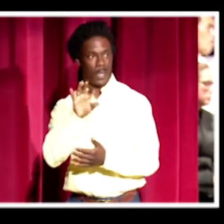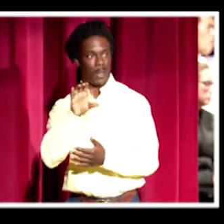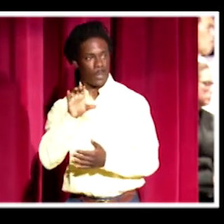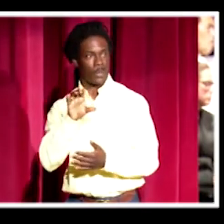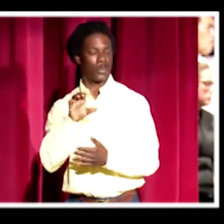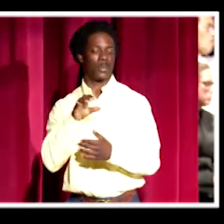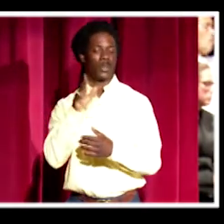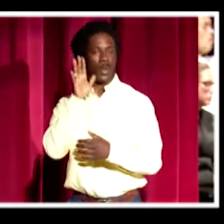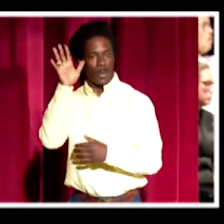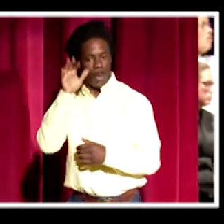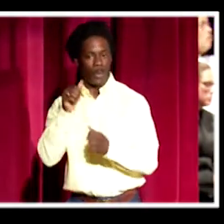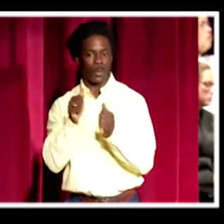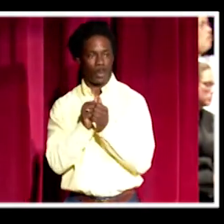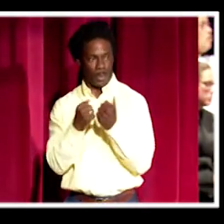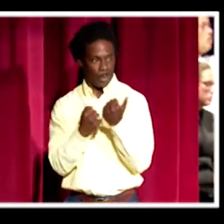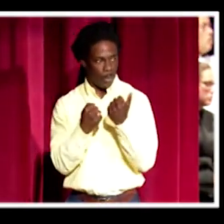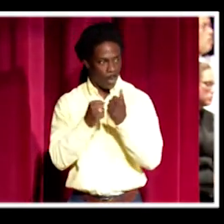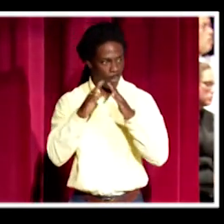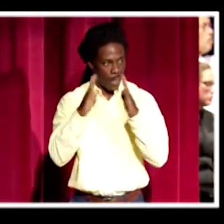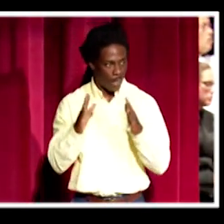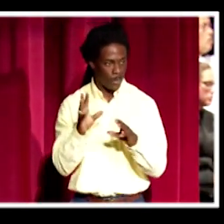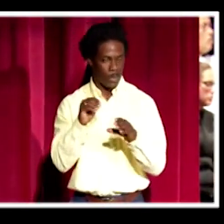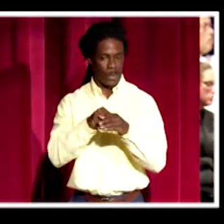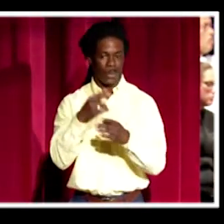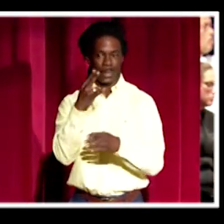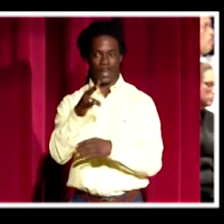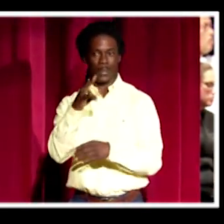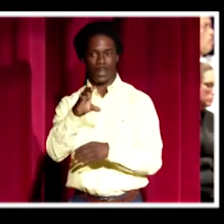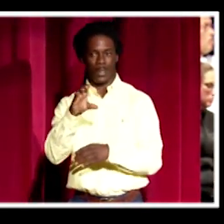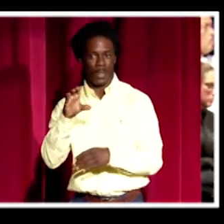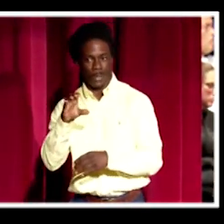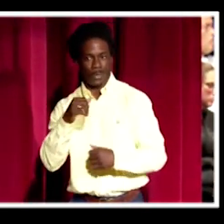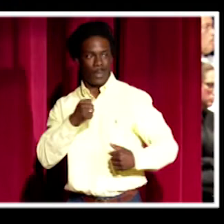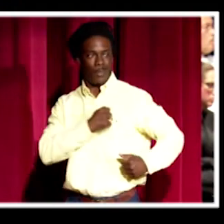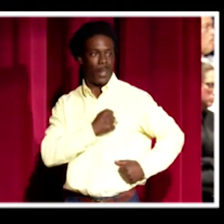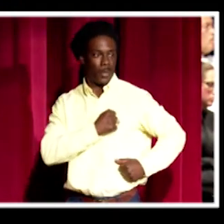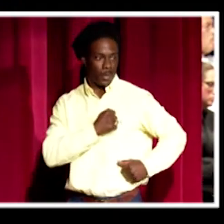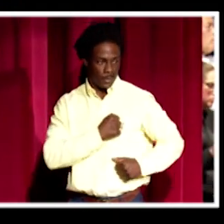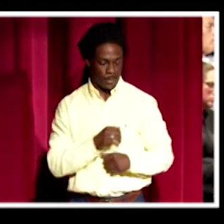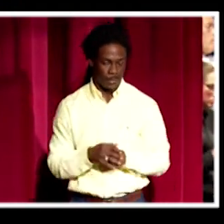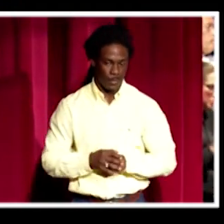supportive housing, including 1,700 veterans.